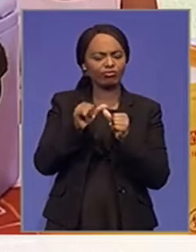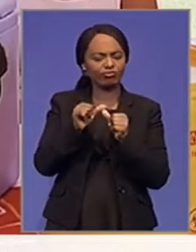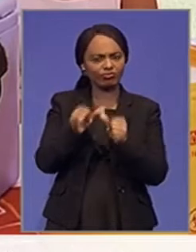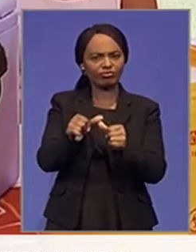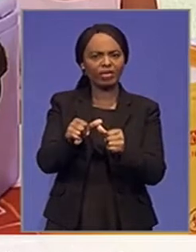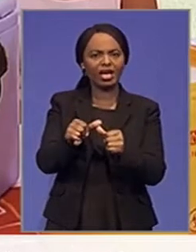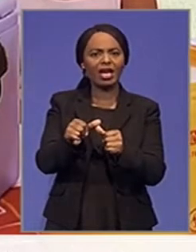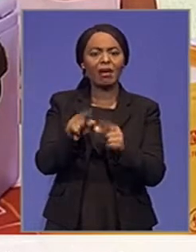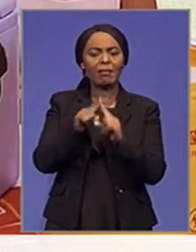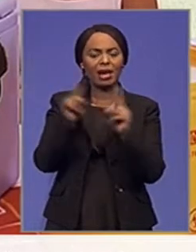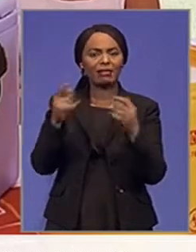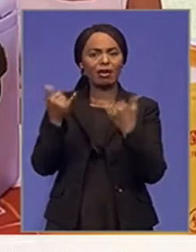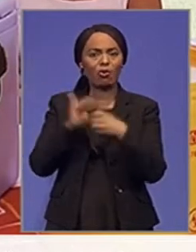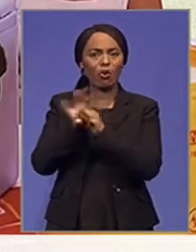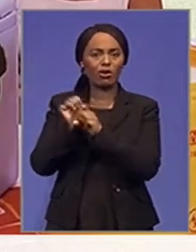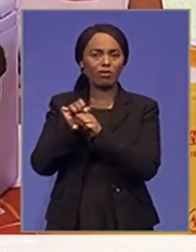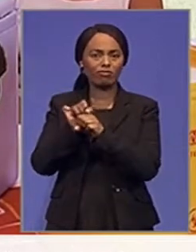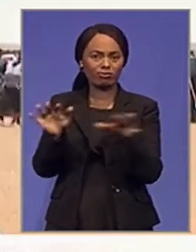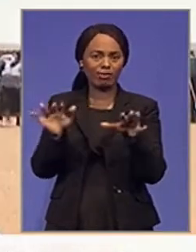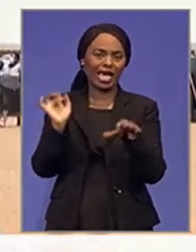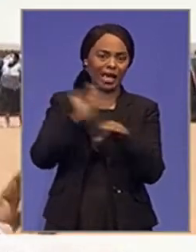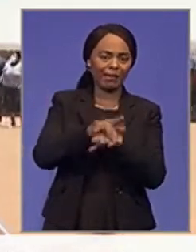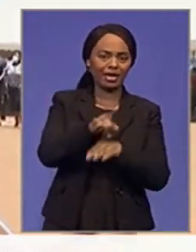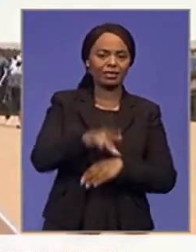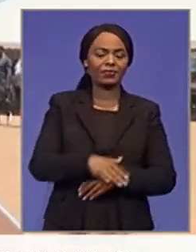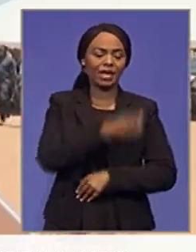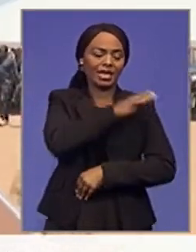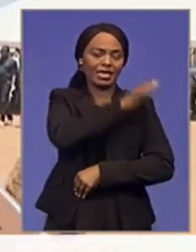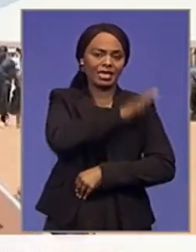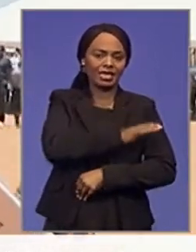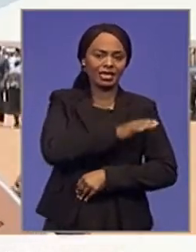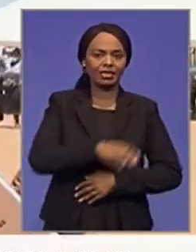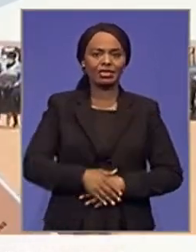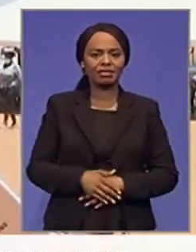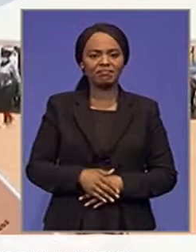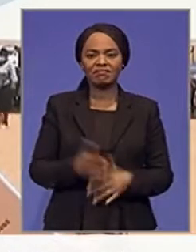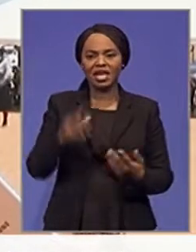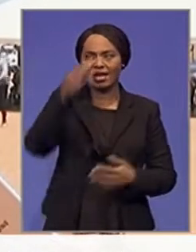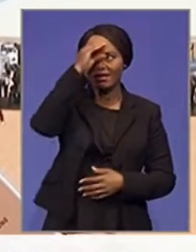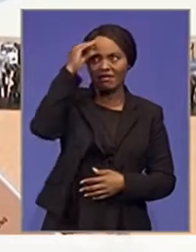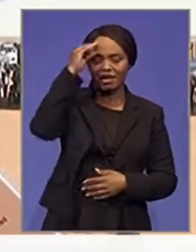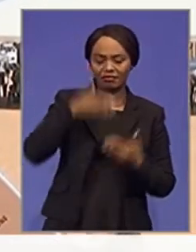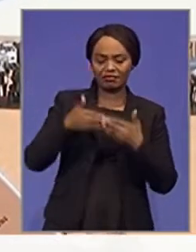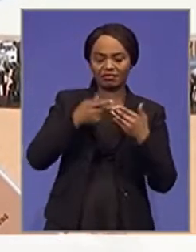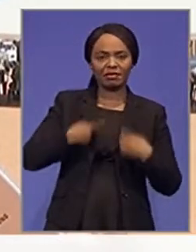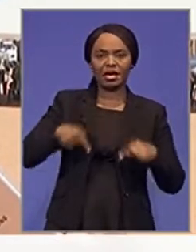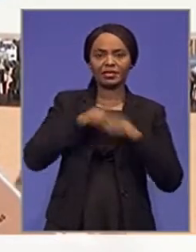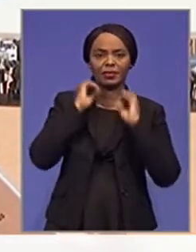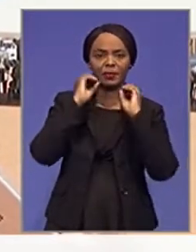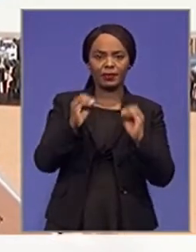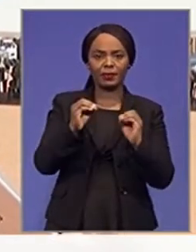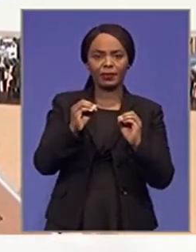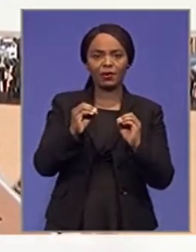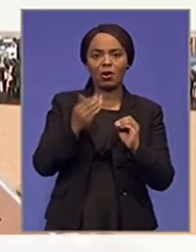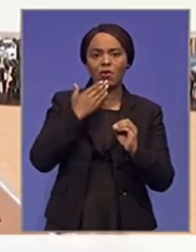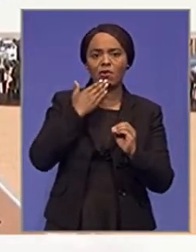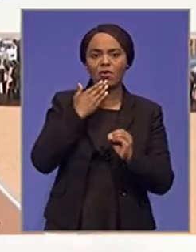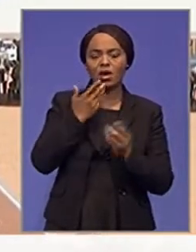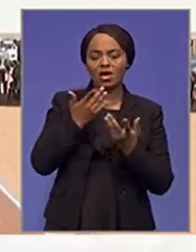wa COVID-19. Ka mogare ga tleliniki mannese ga ba re tseipila re le batho ba re tshelang ka mogare we have